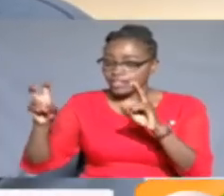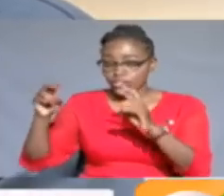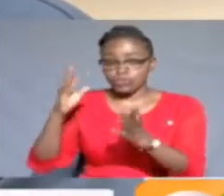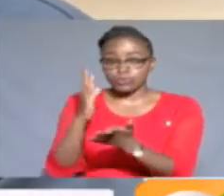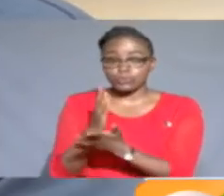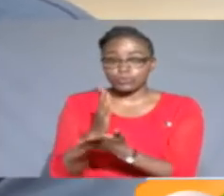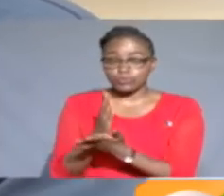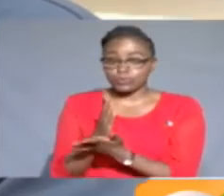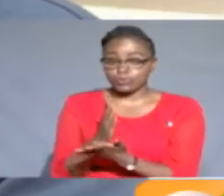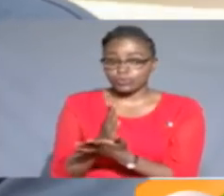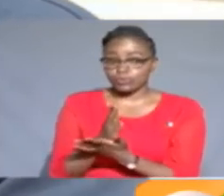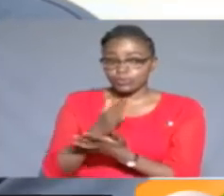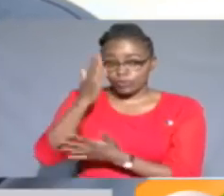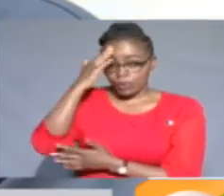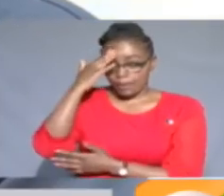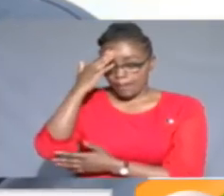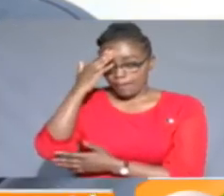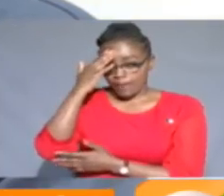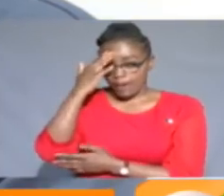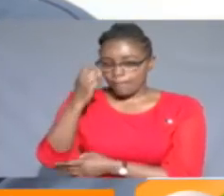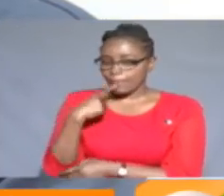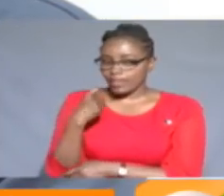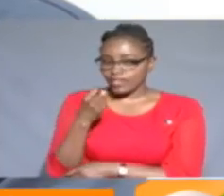because you remember the medical